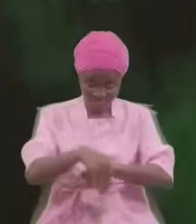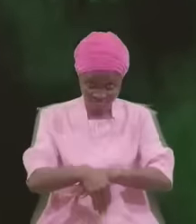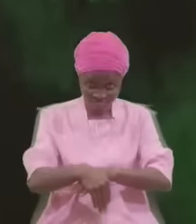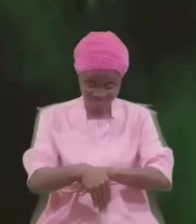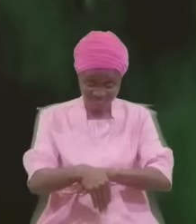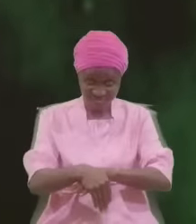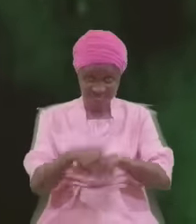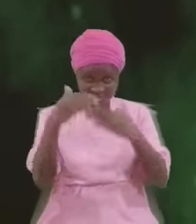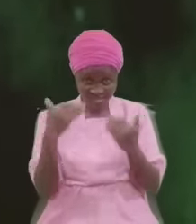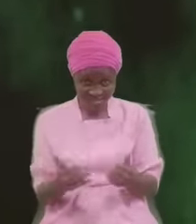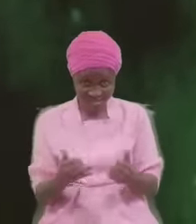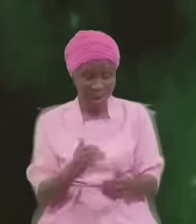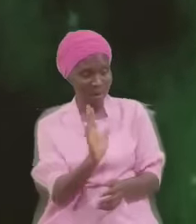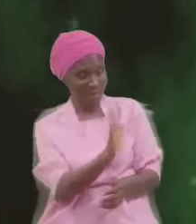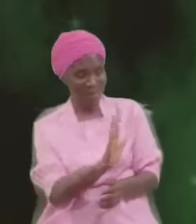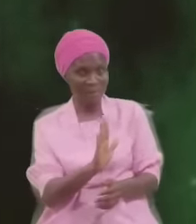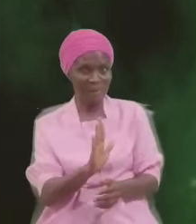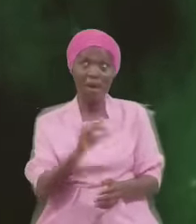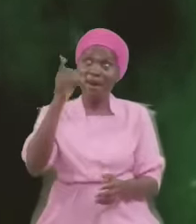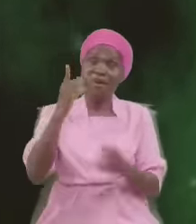bye-bye, the Lord has answered your prayer.